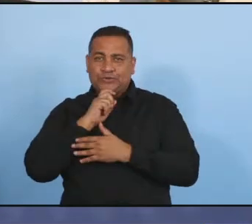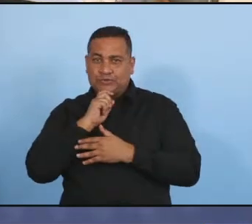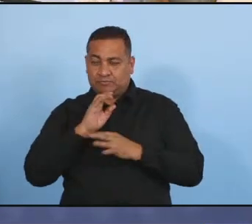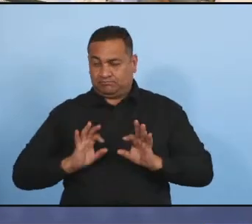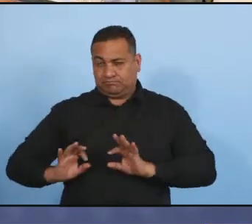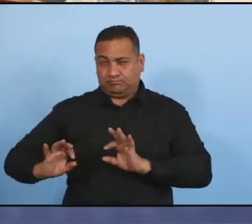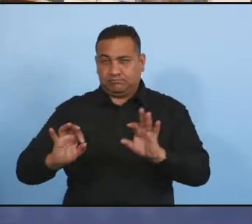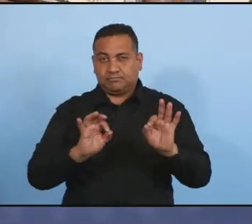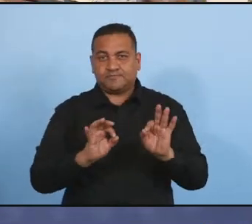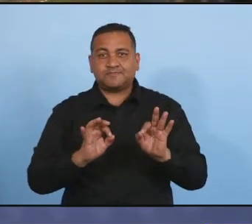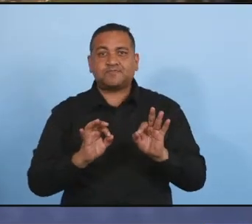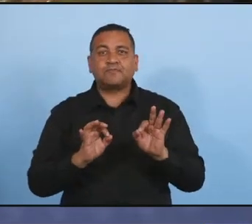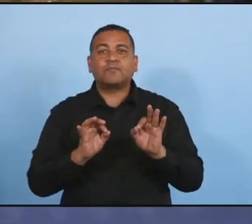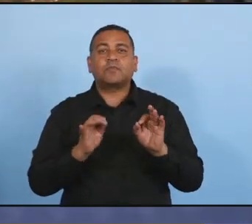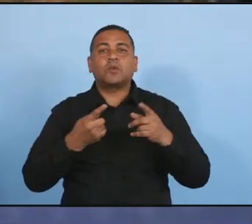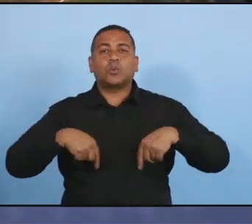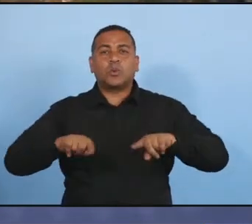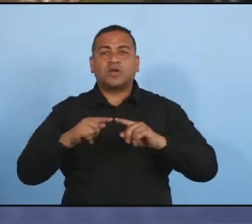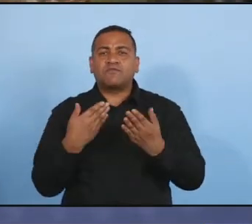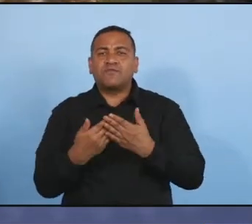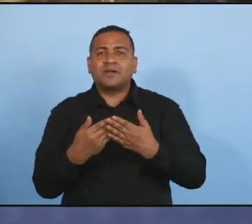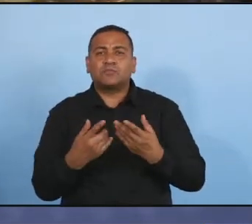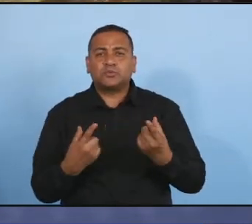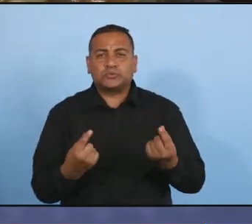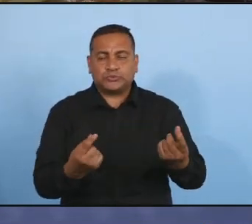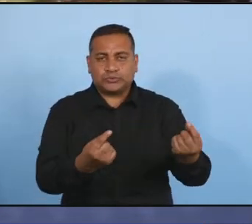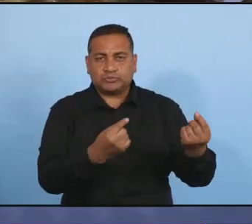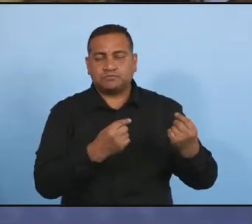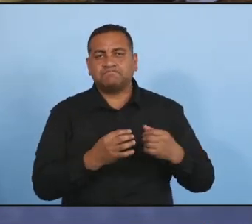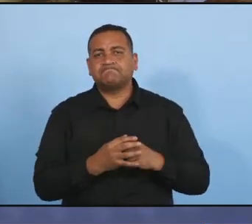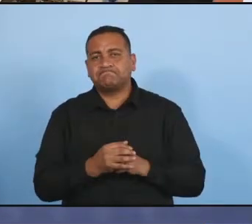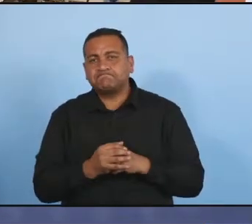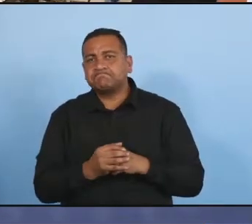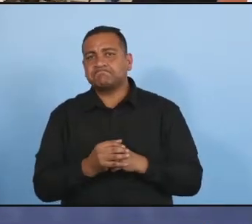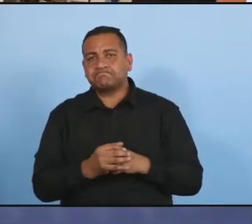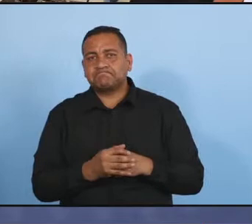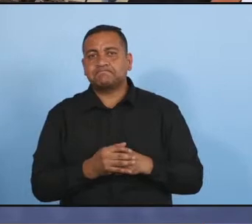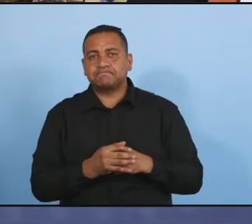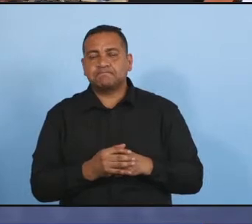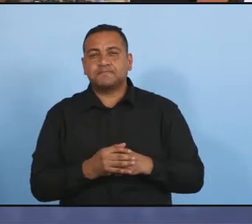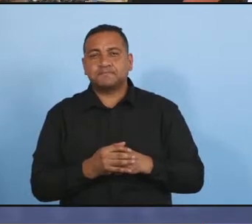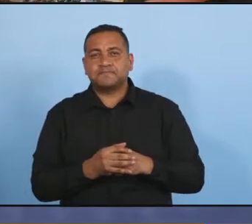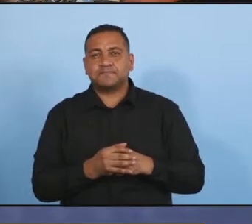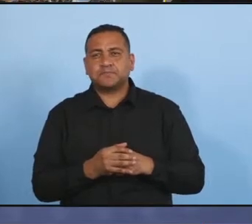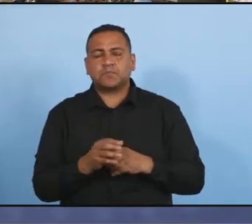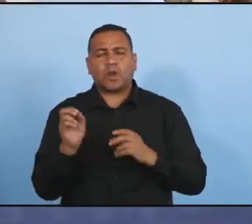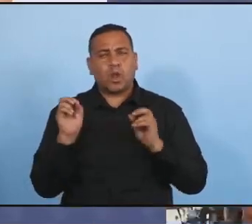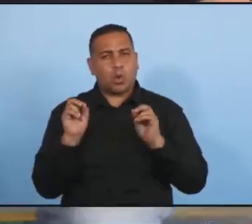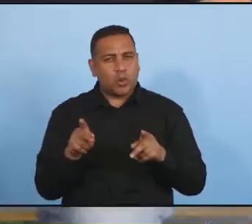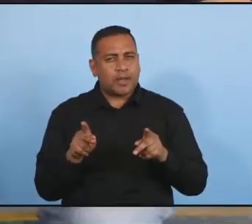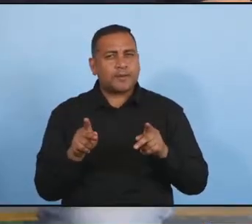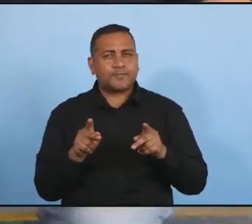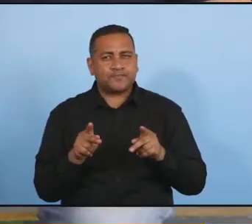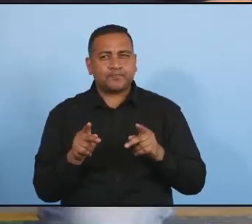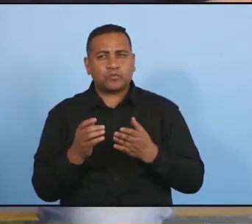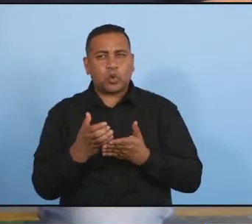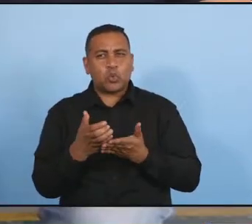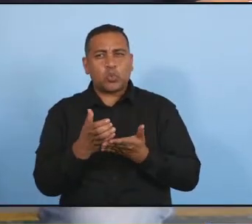his ability, what he can do. Yes. So, and I mean now, how long are these courses?